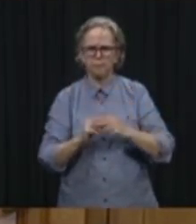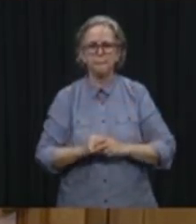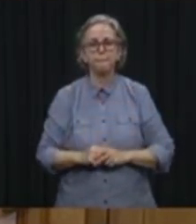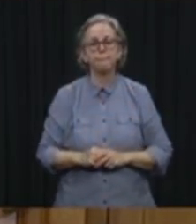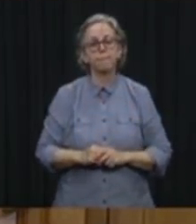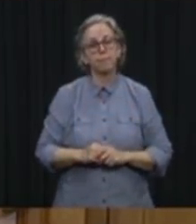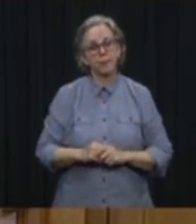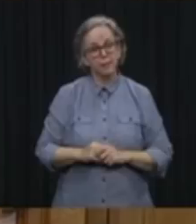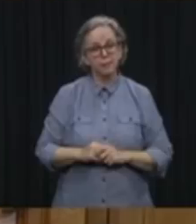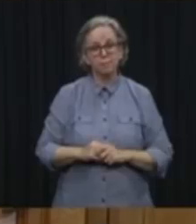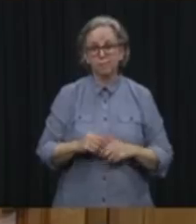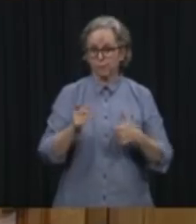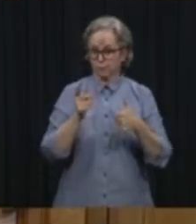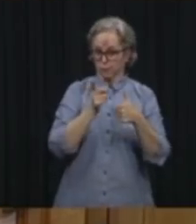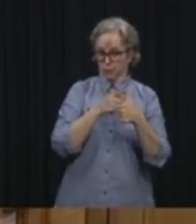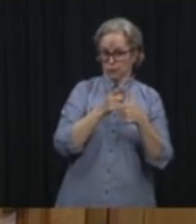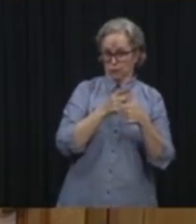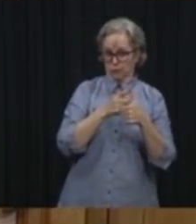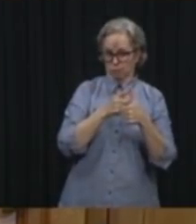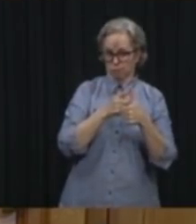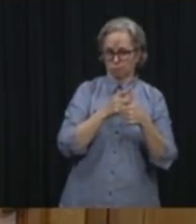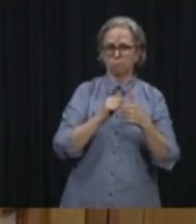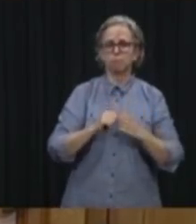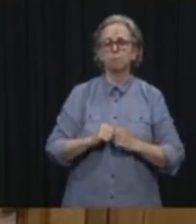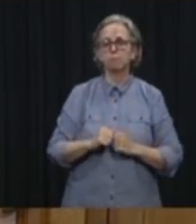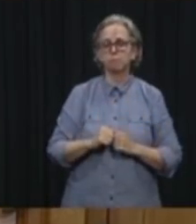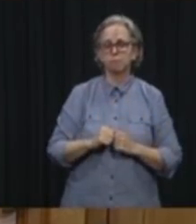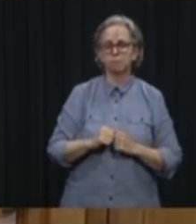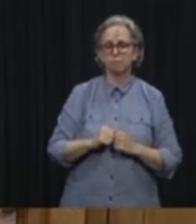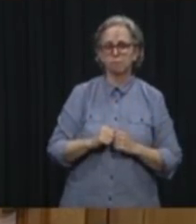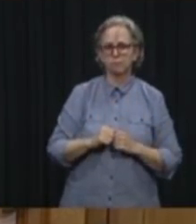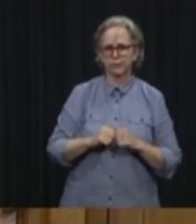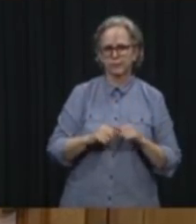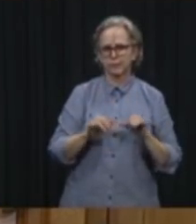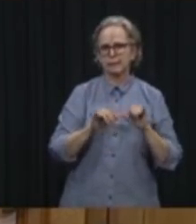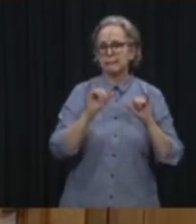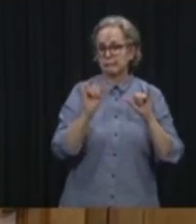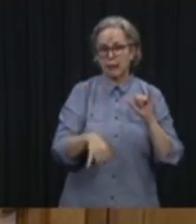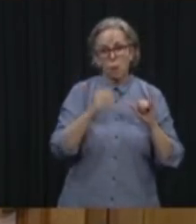The first part is stay-at-home order.